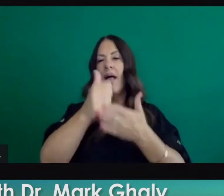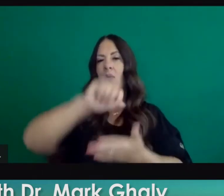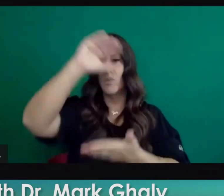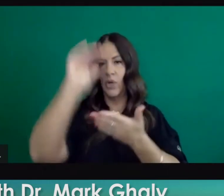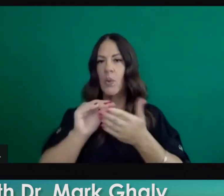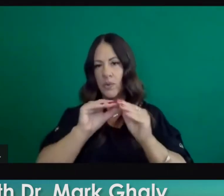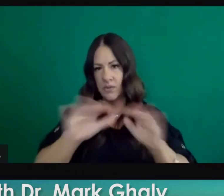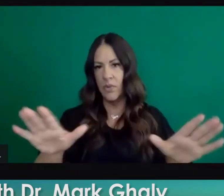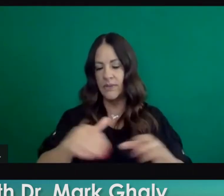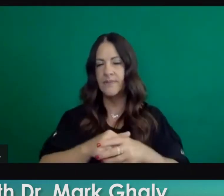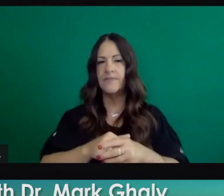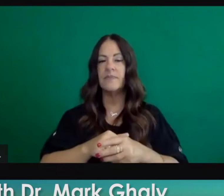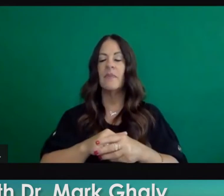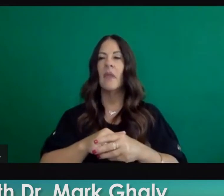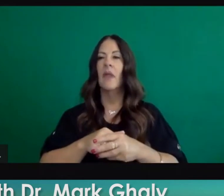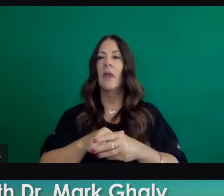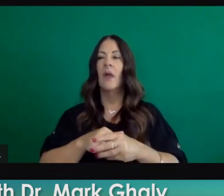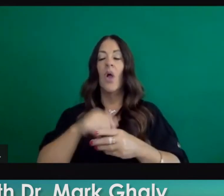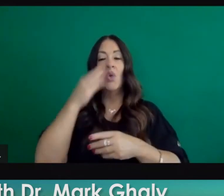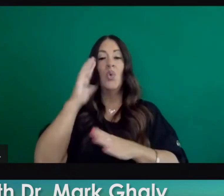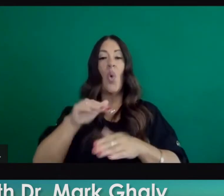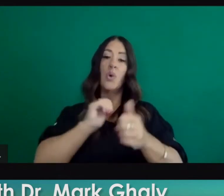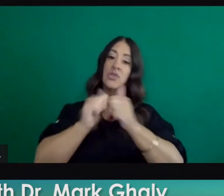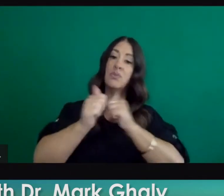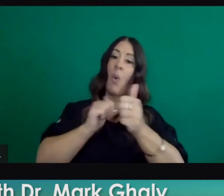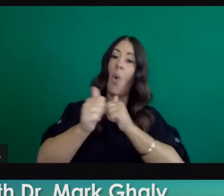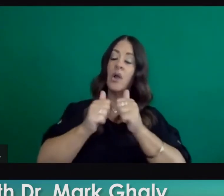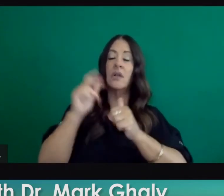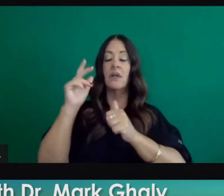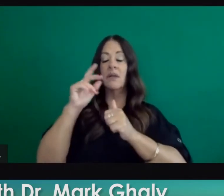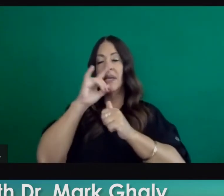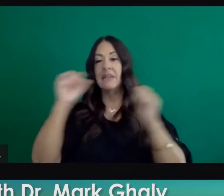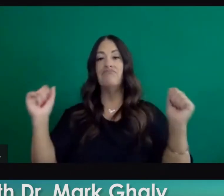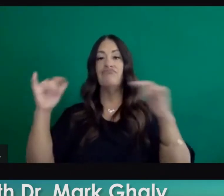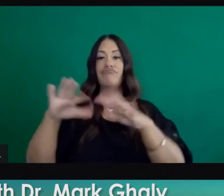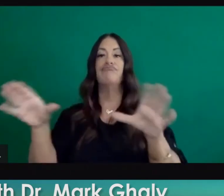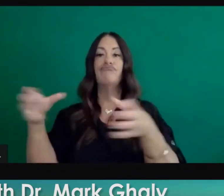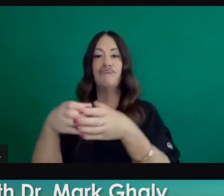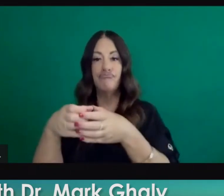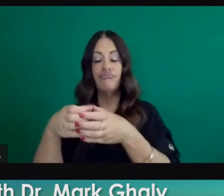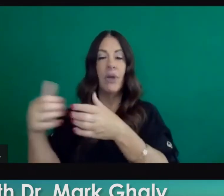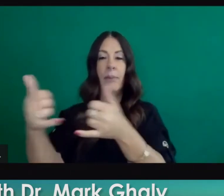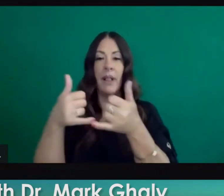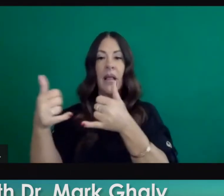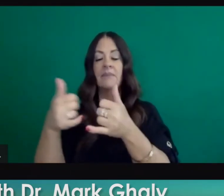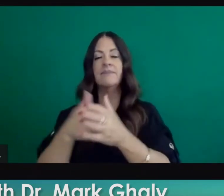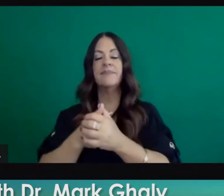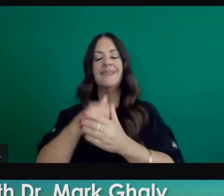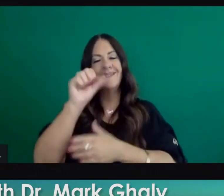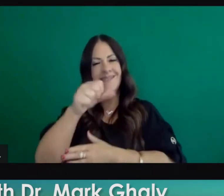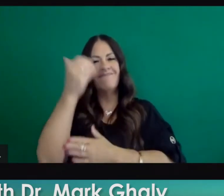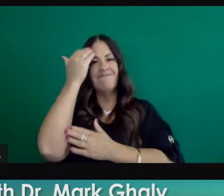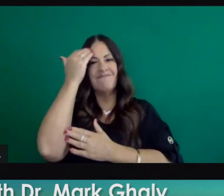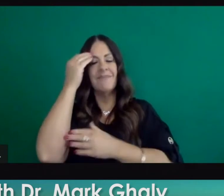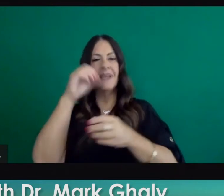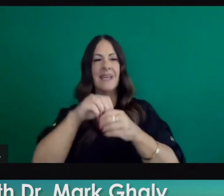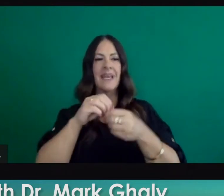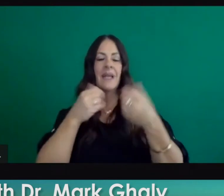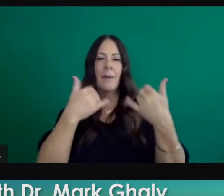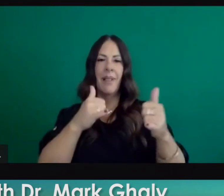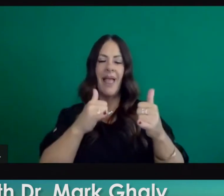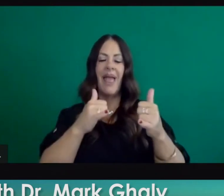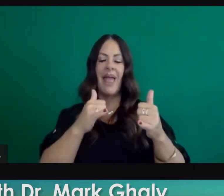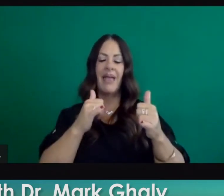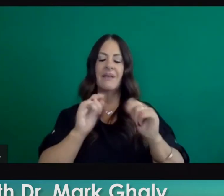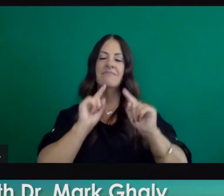youth sports and other group activities, really in a playground, you do invite mixing of a